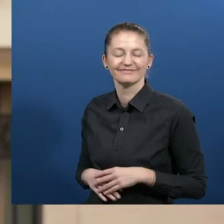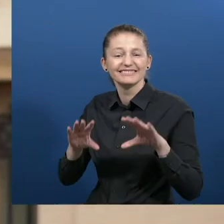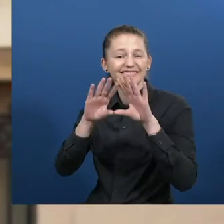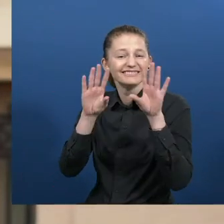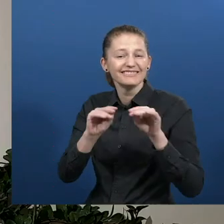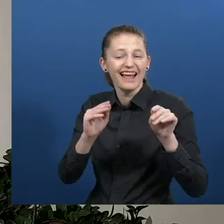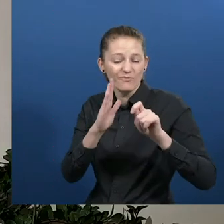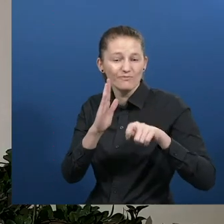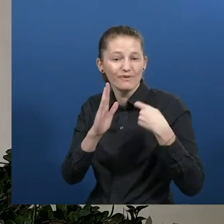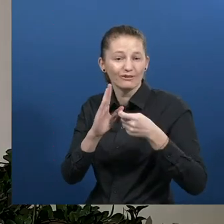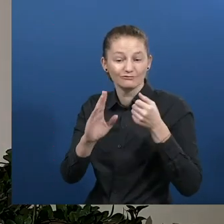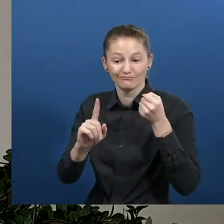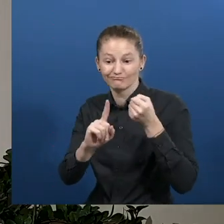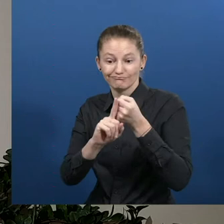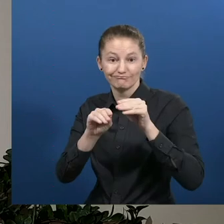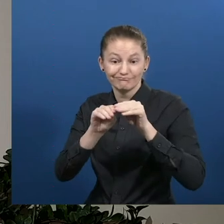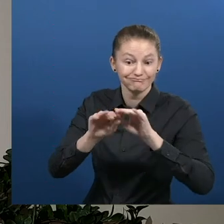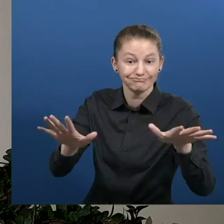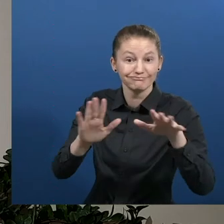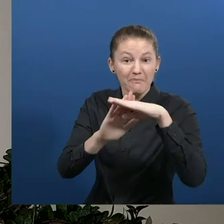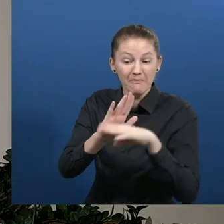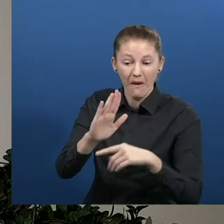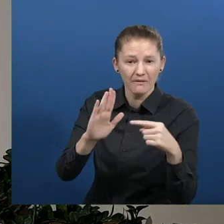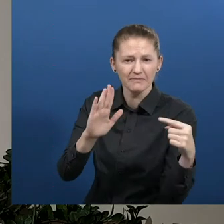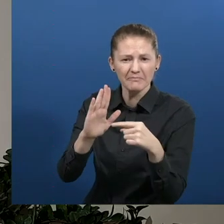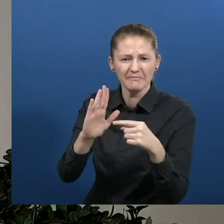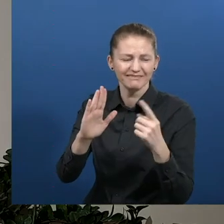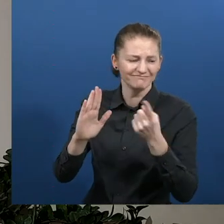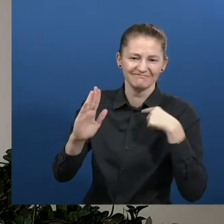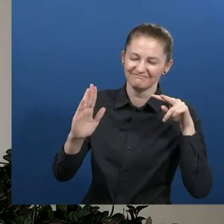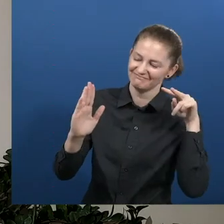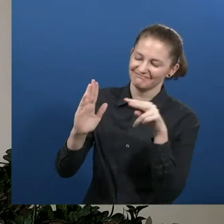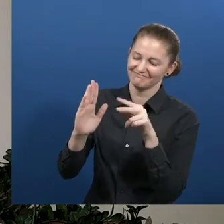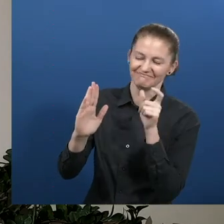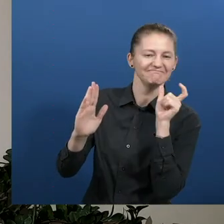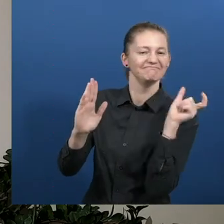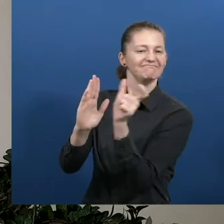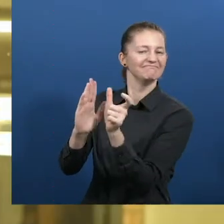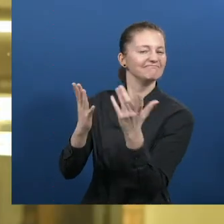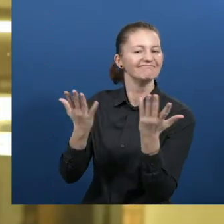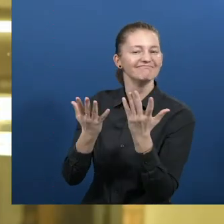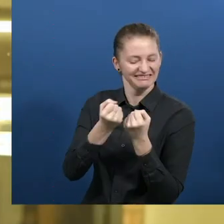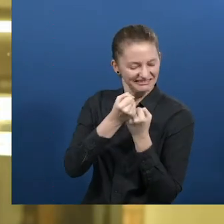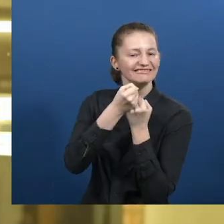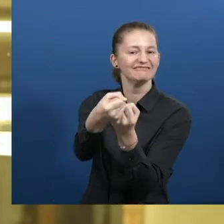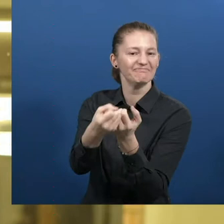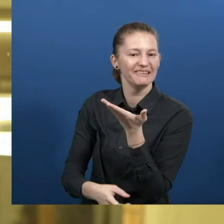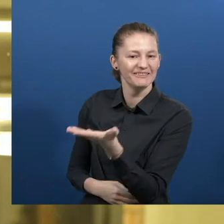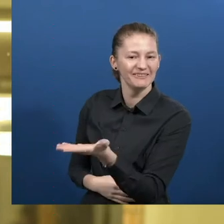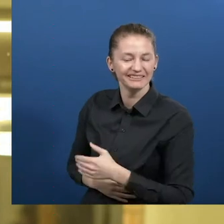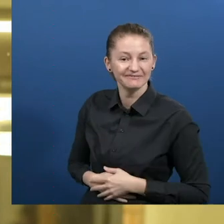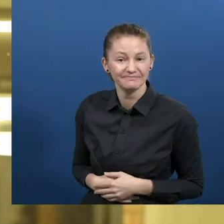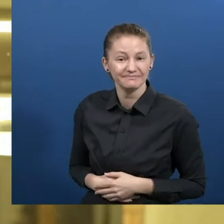We can describe Zero Project Impact Transfer Program with one word, and that word is support. We defined